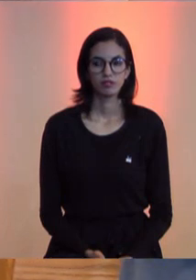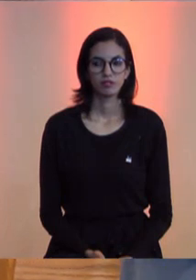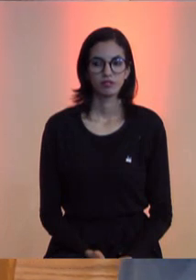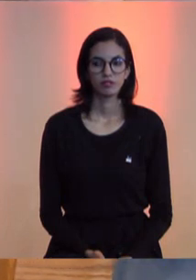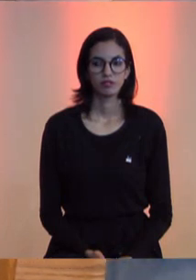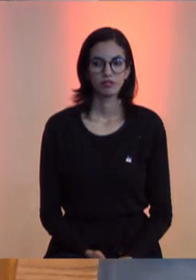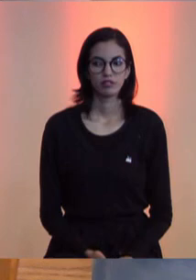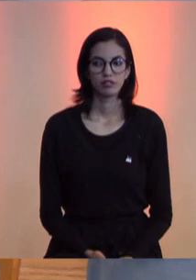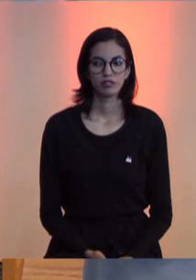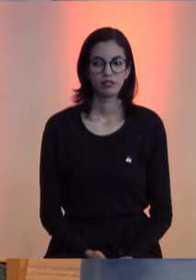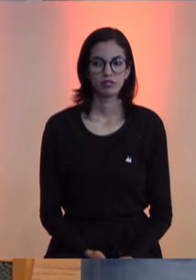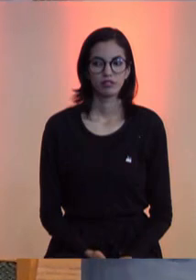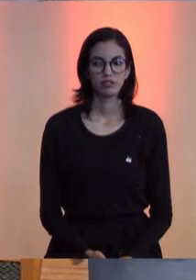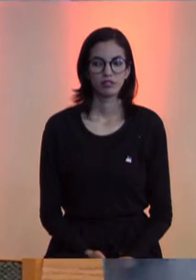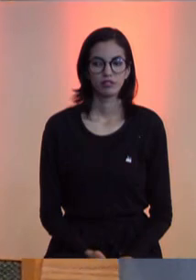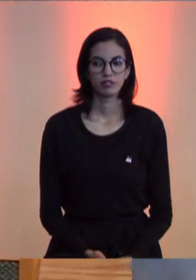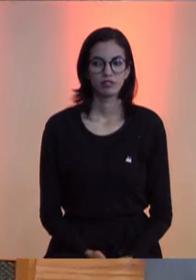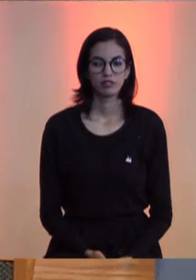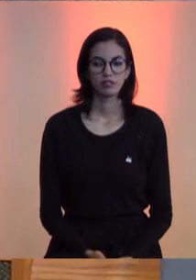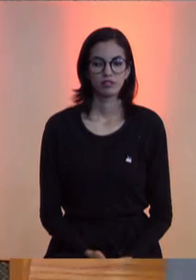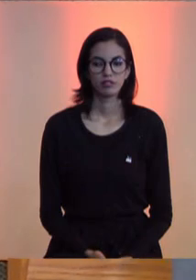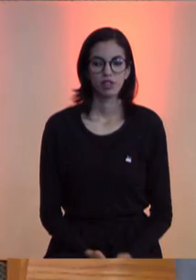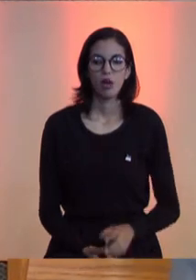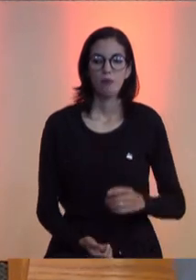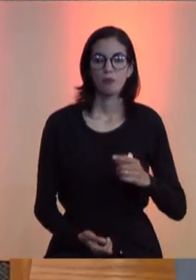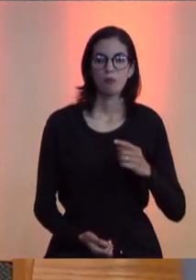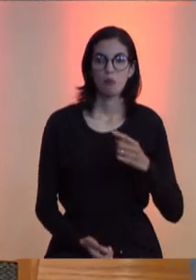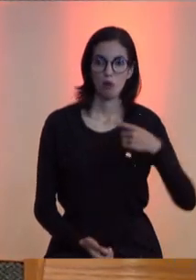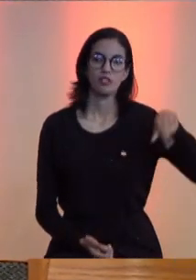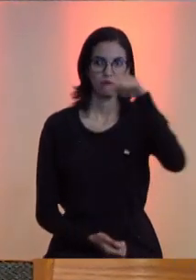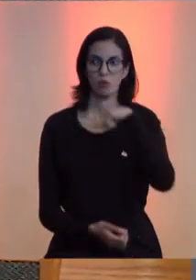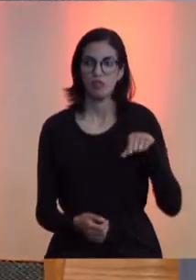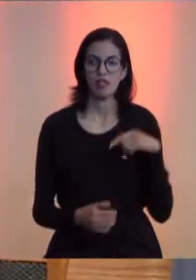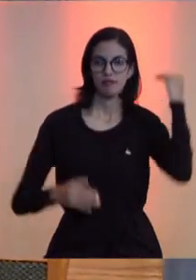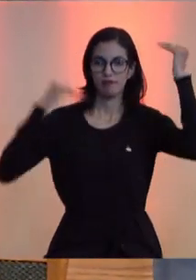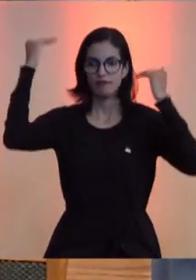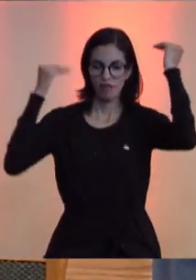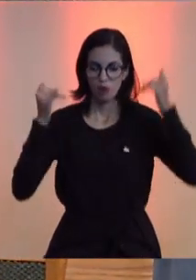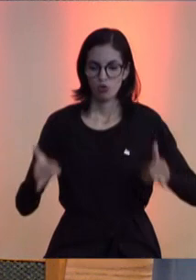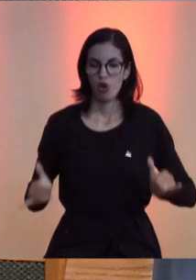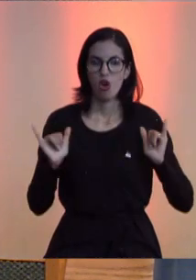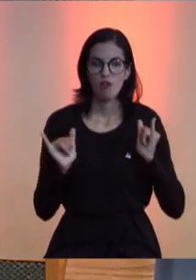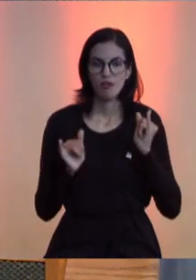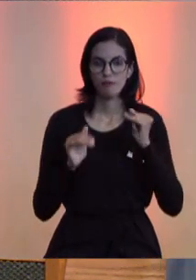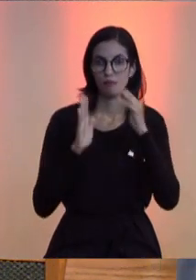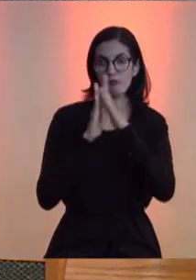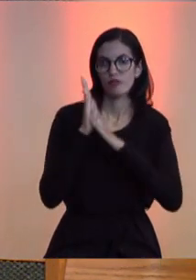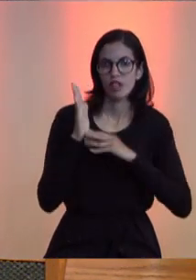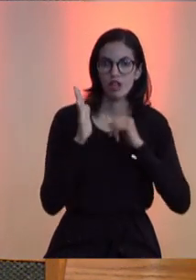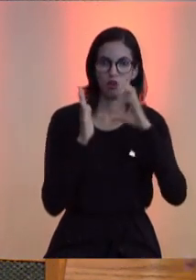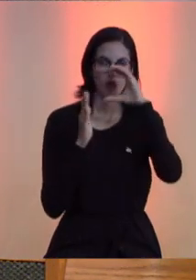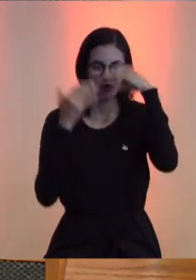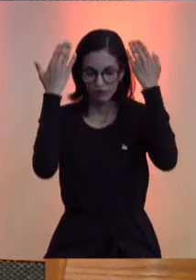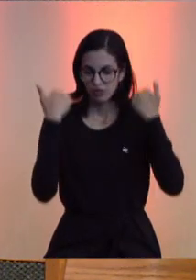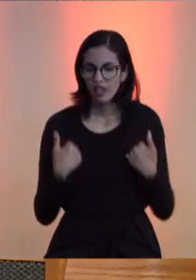have principles. Porque si eres adulto, joven, blanco o negro, educado o no educado, azul o verde,